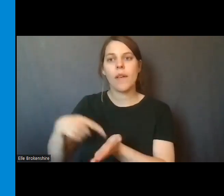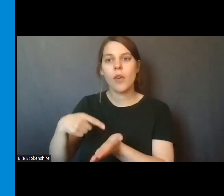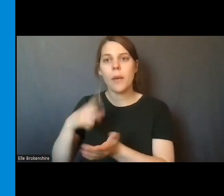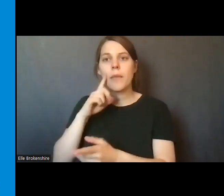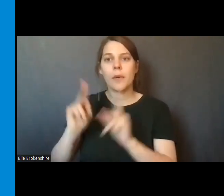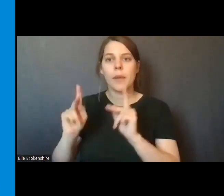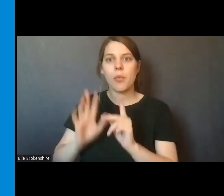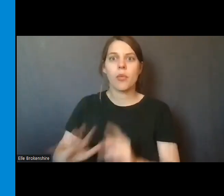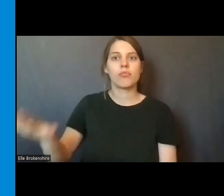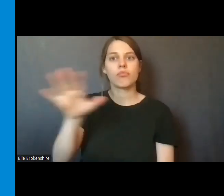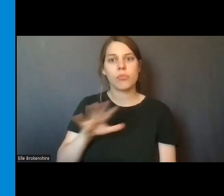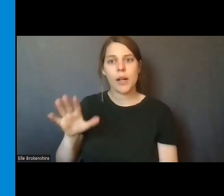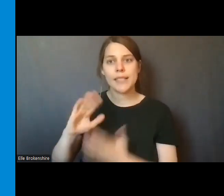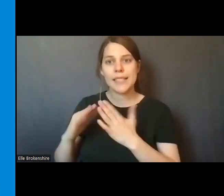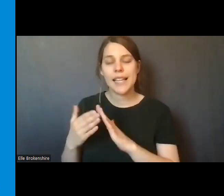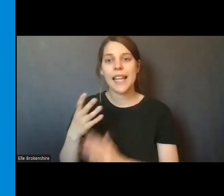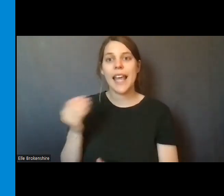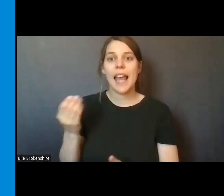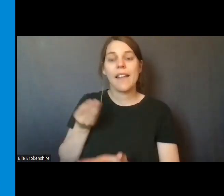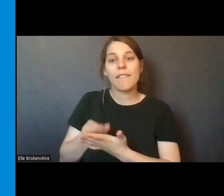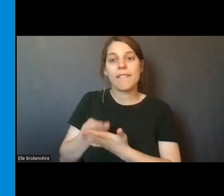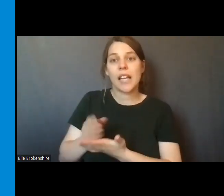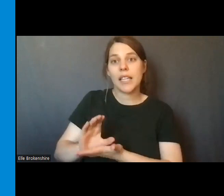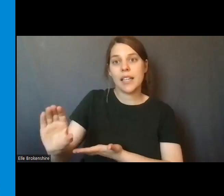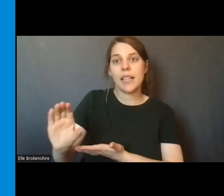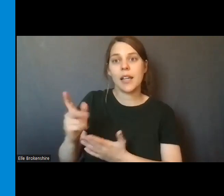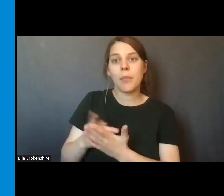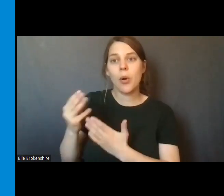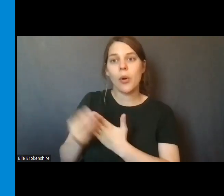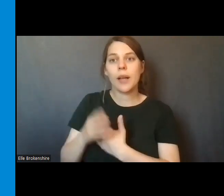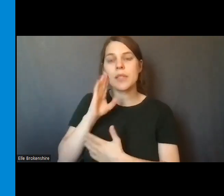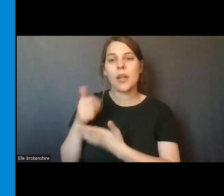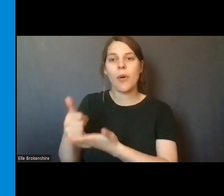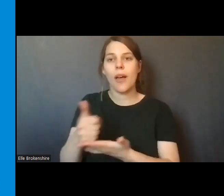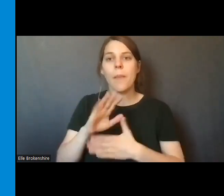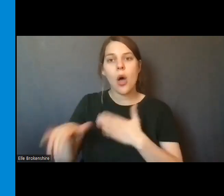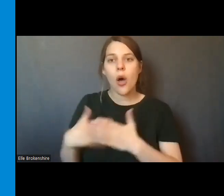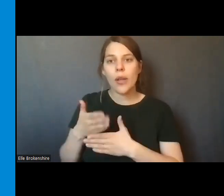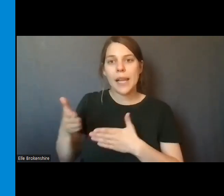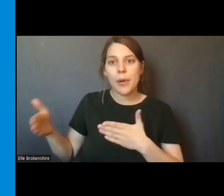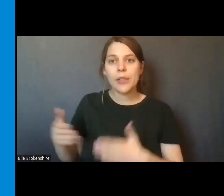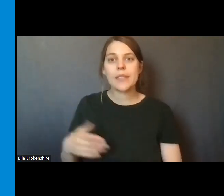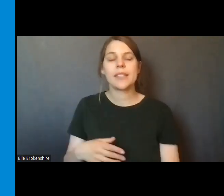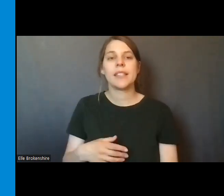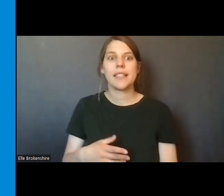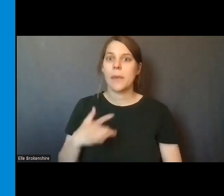the city, and funding programs that help all neighbors. So I'm really excited about this.